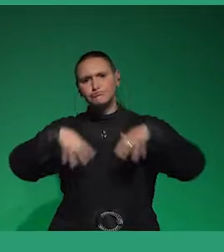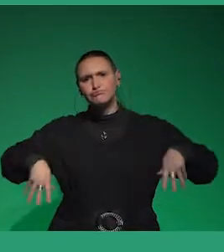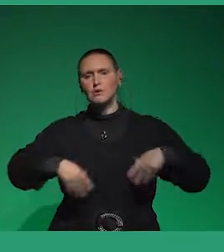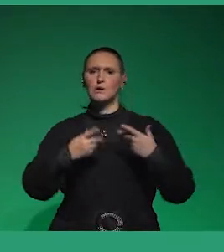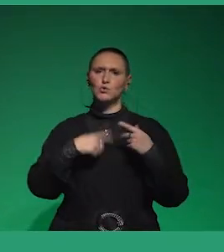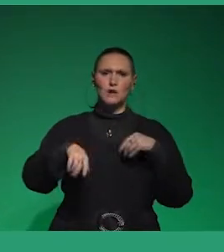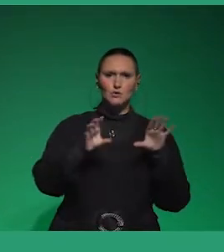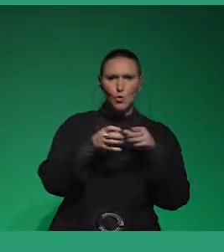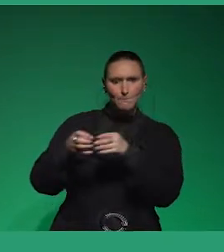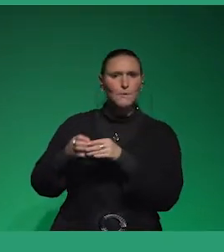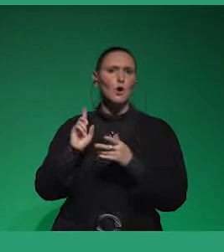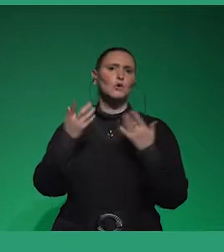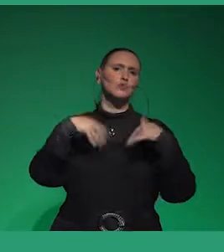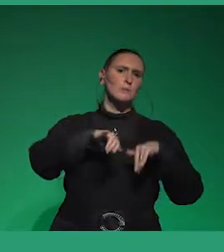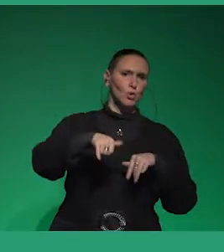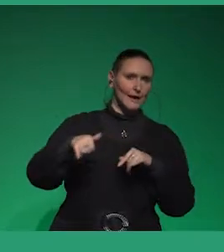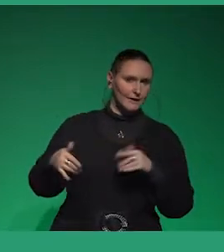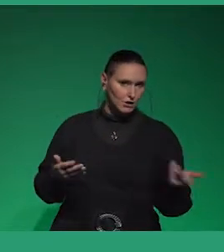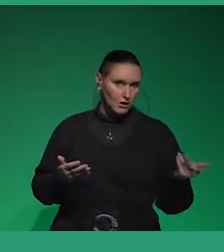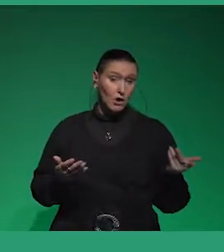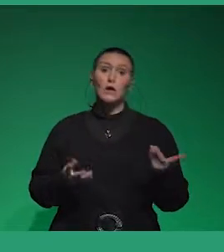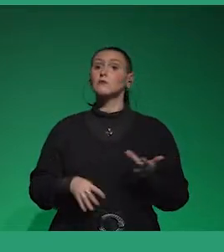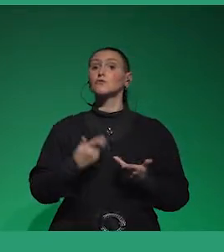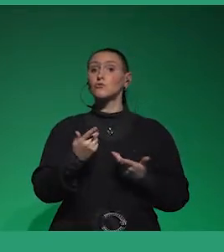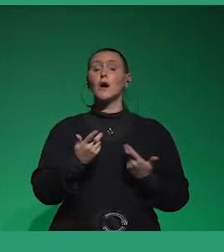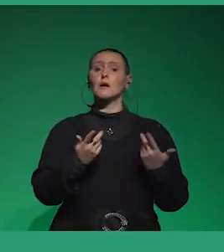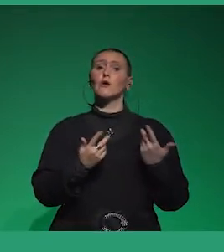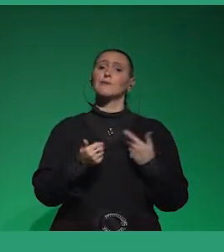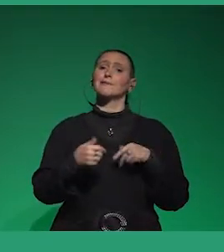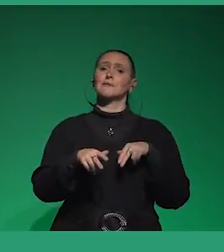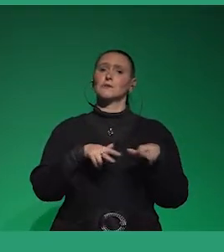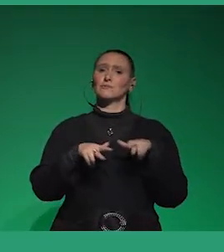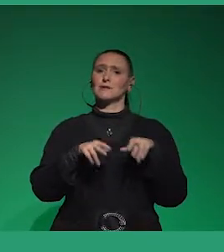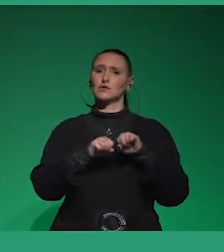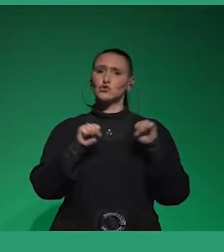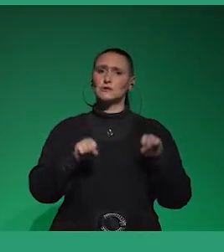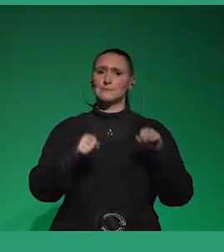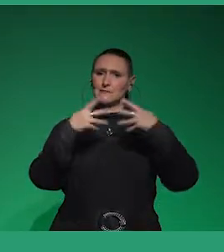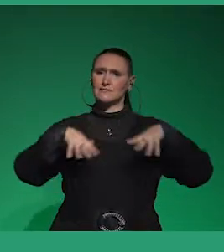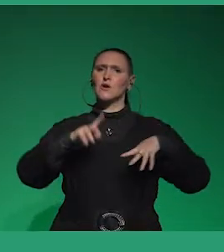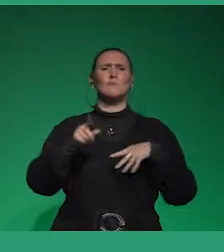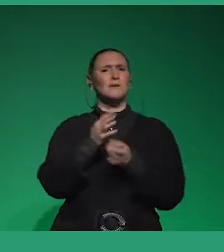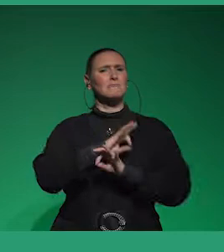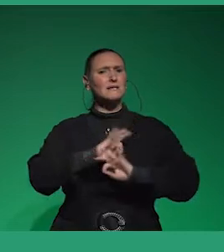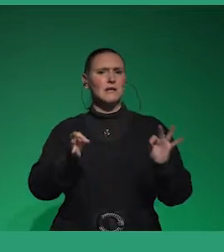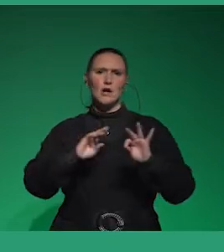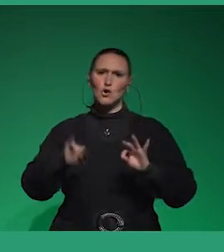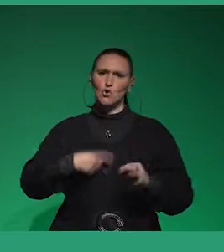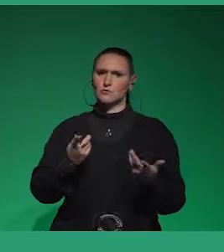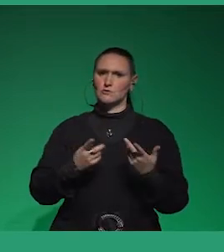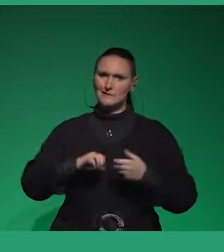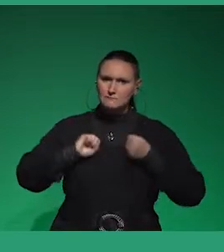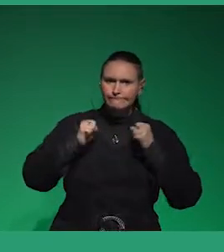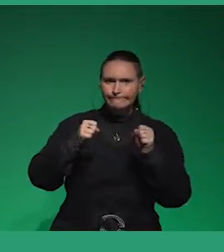that we for a better management system to be more productive with the output, as well